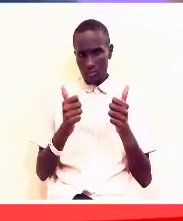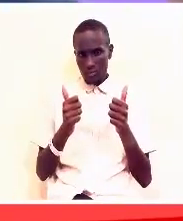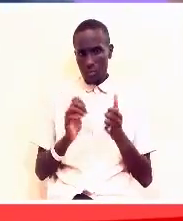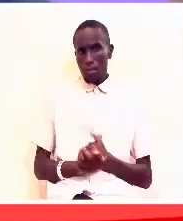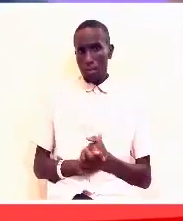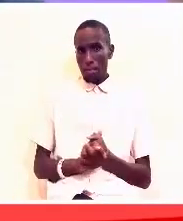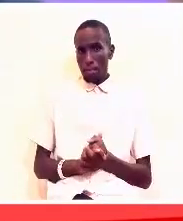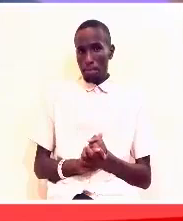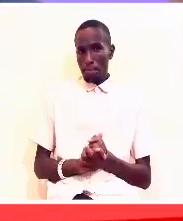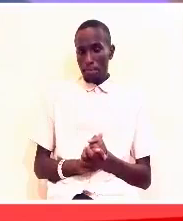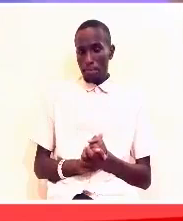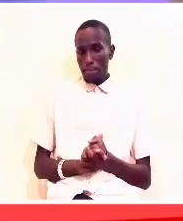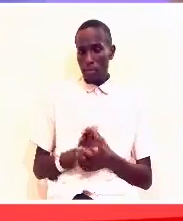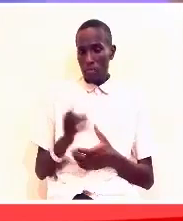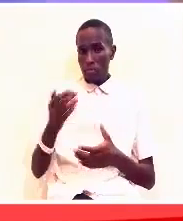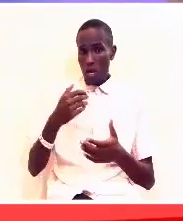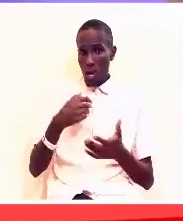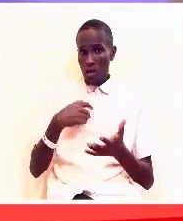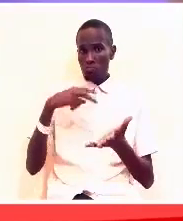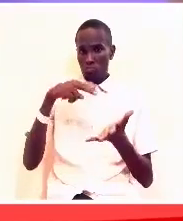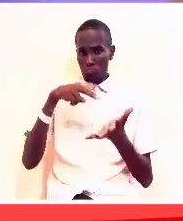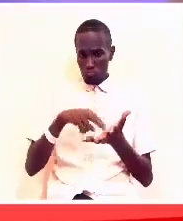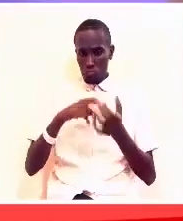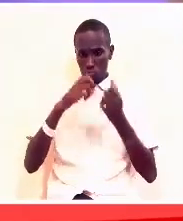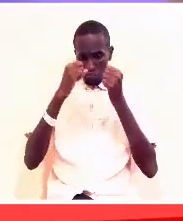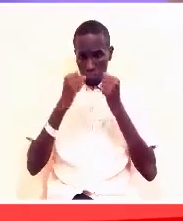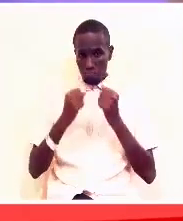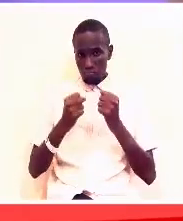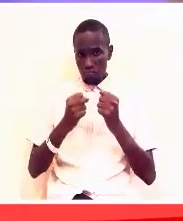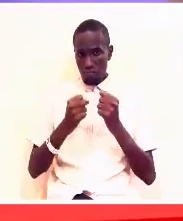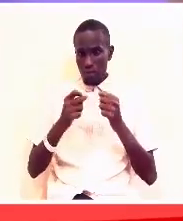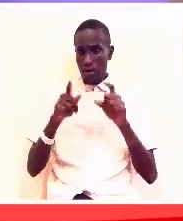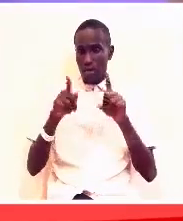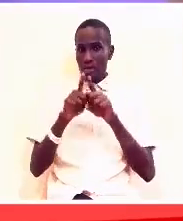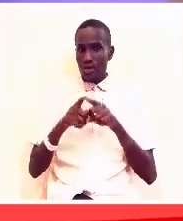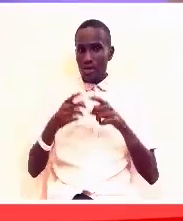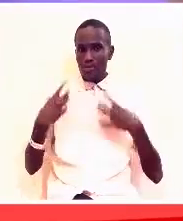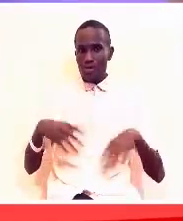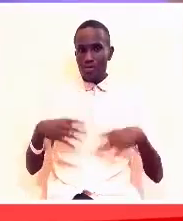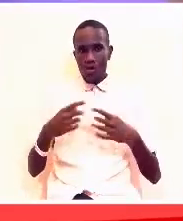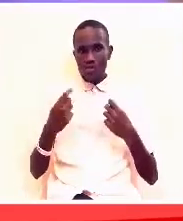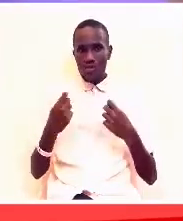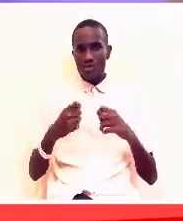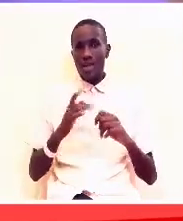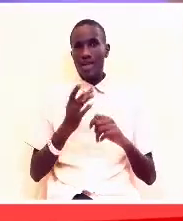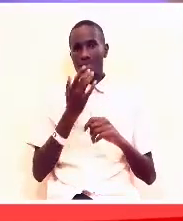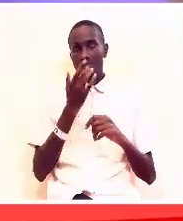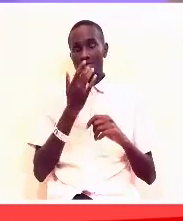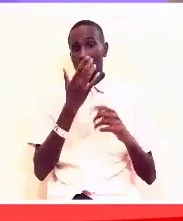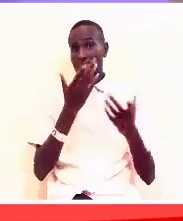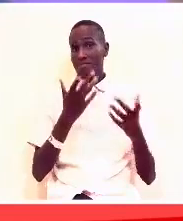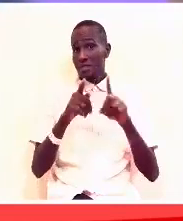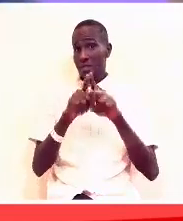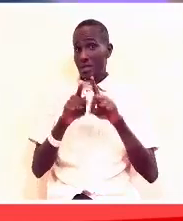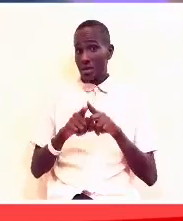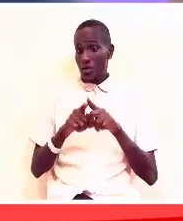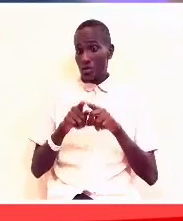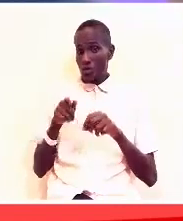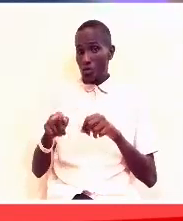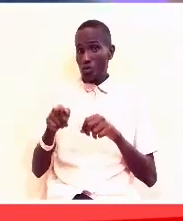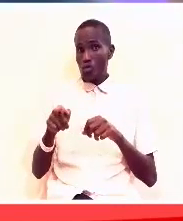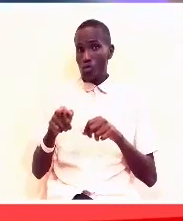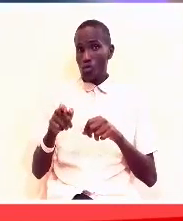She stood very firm at the time when very few people dared. She was one of those very few